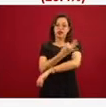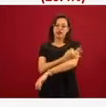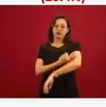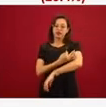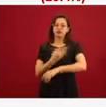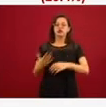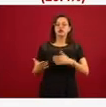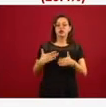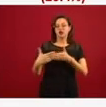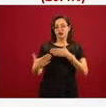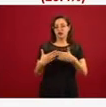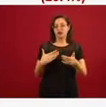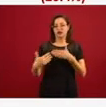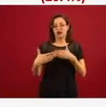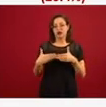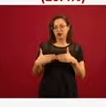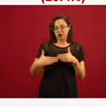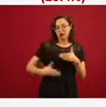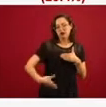after 2 p.m.